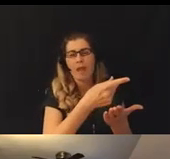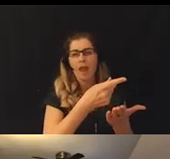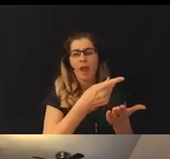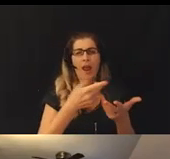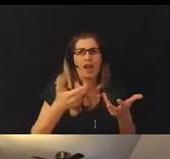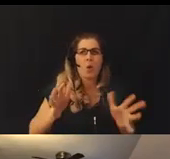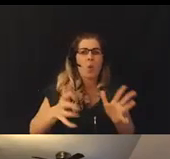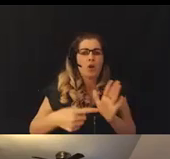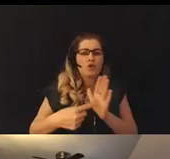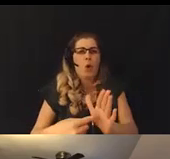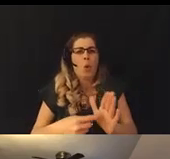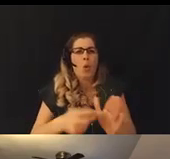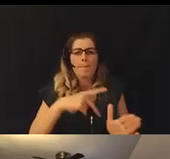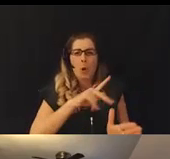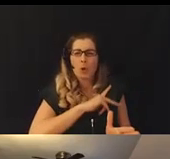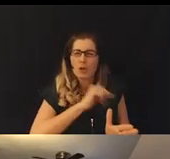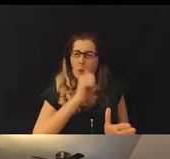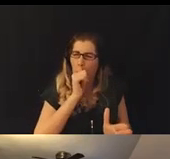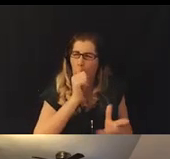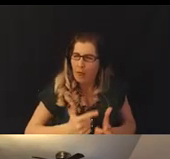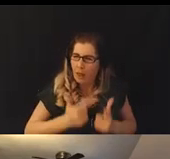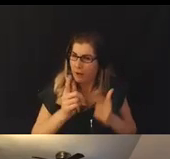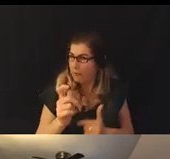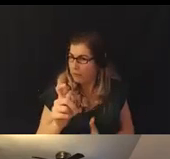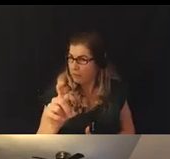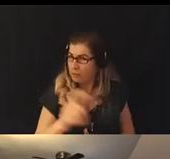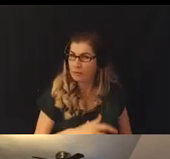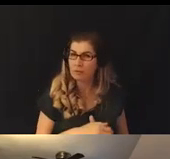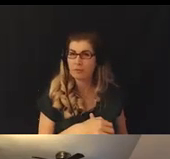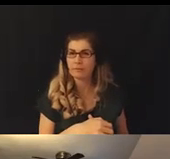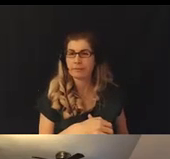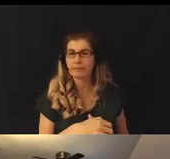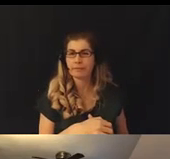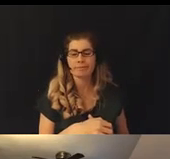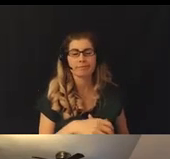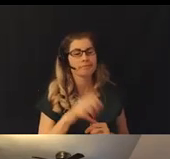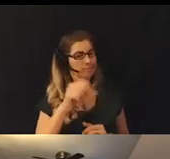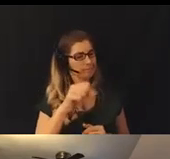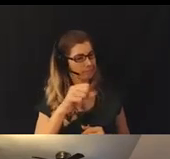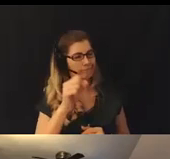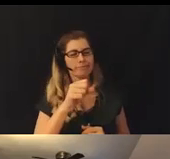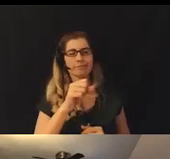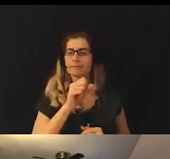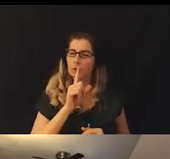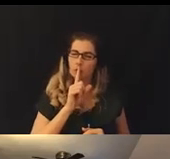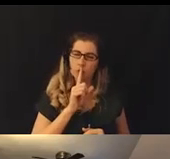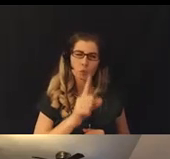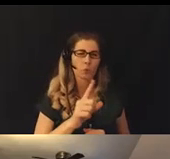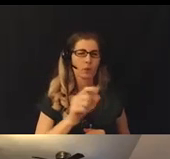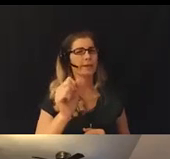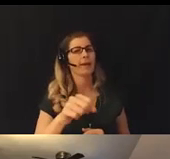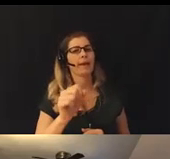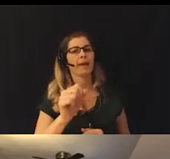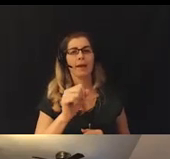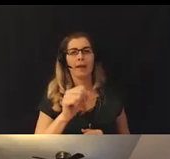their private personal life to an assignment. Absolutely. The answer to that is for sure yes. And their answer to that is